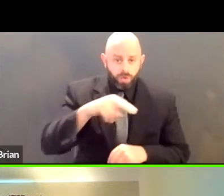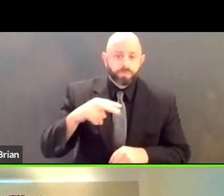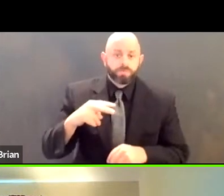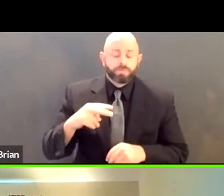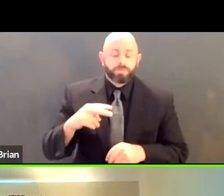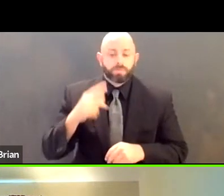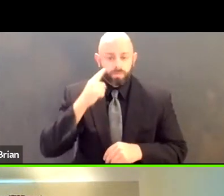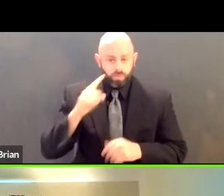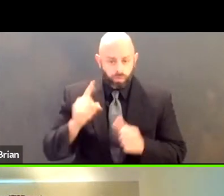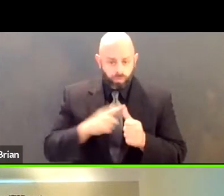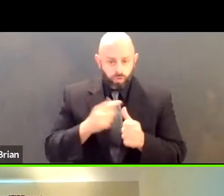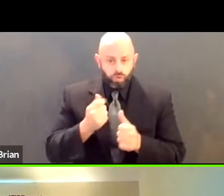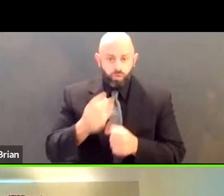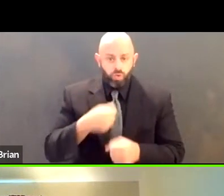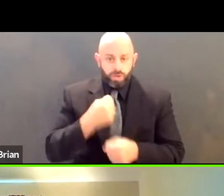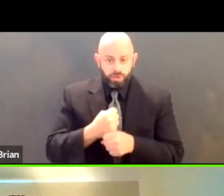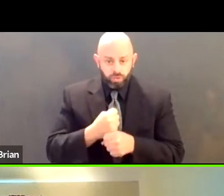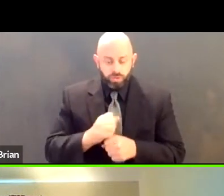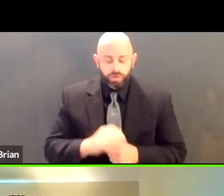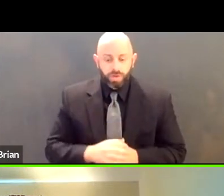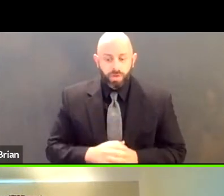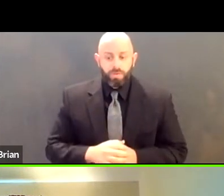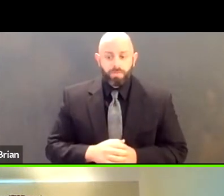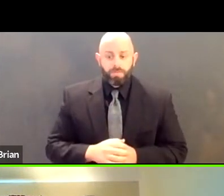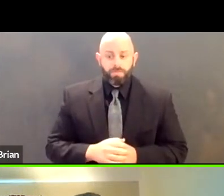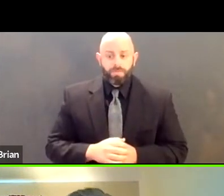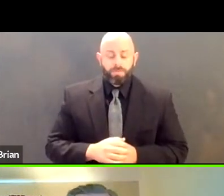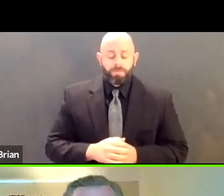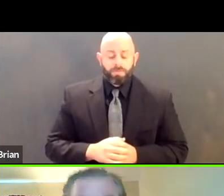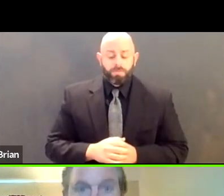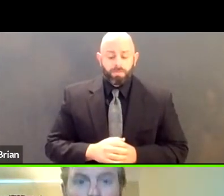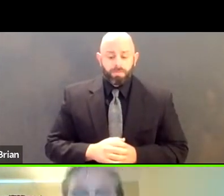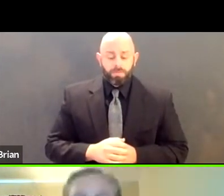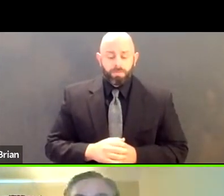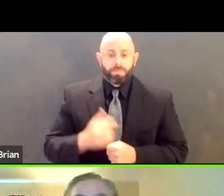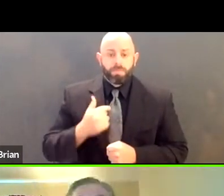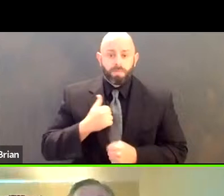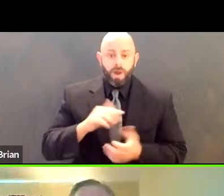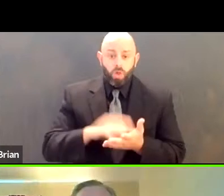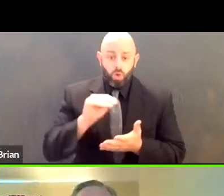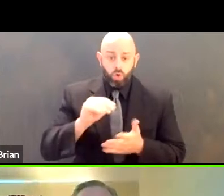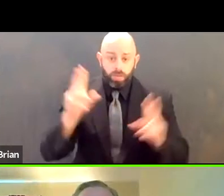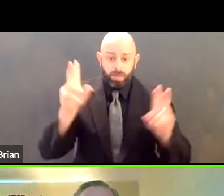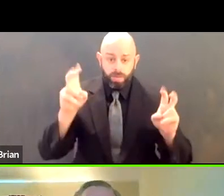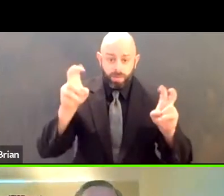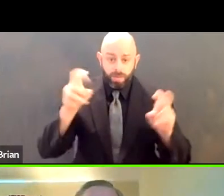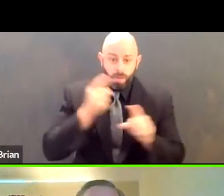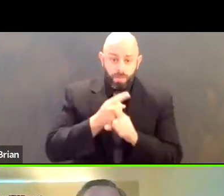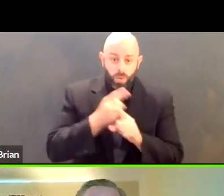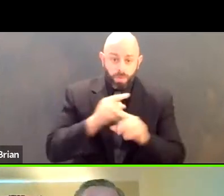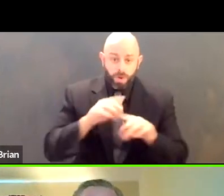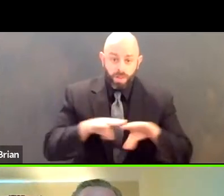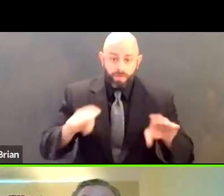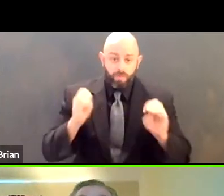2 years. It wasn't until I learned the appropriate level of exercise and physical activity that, you know, helped me